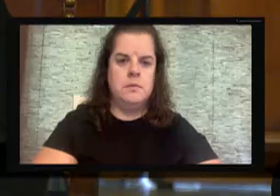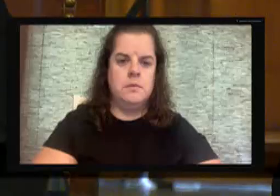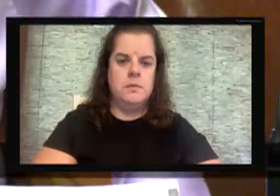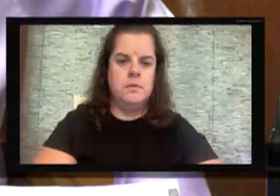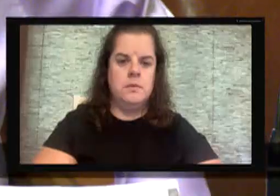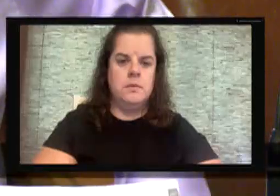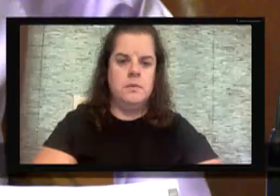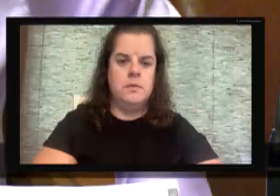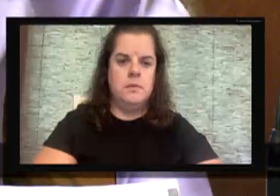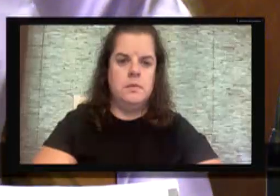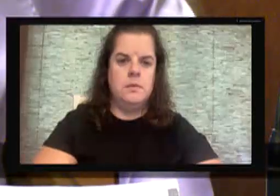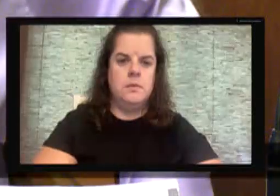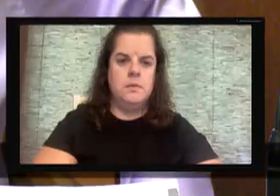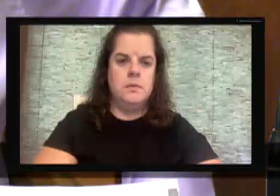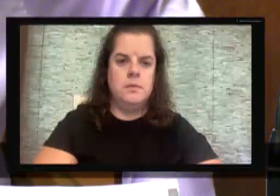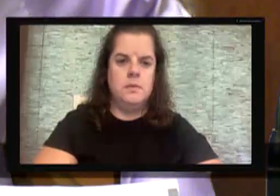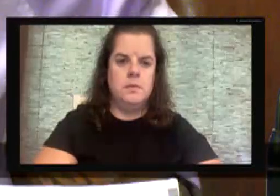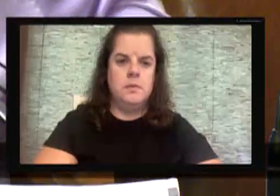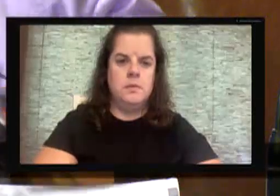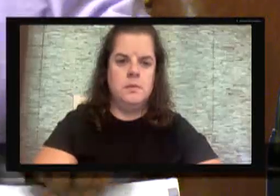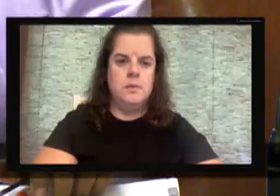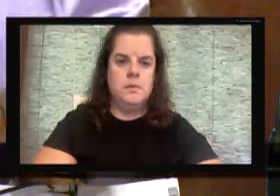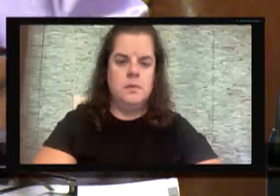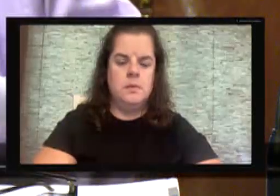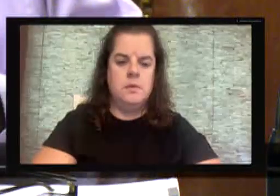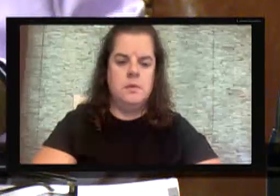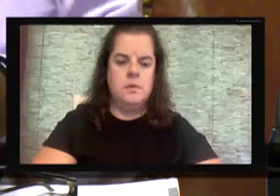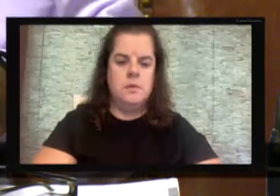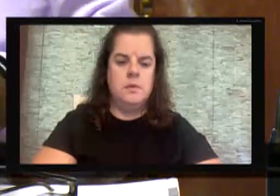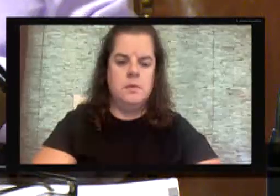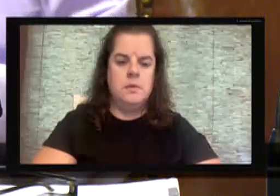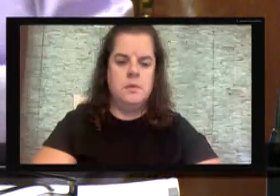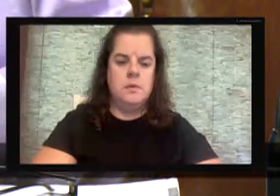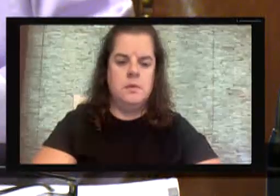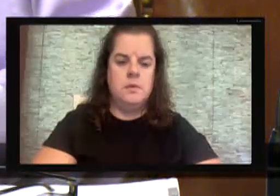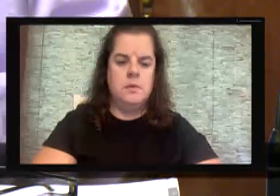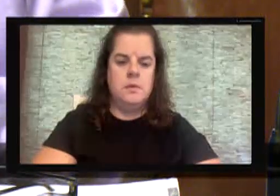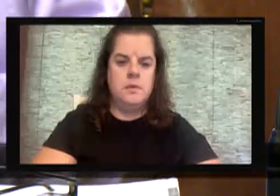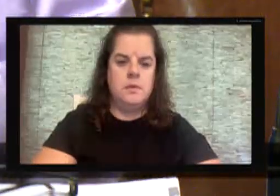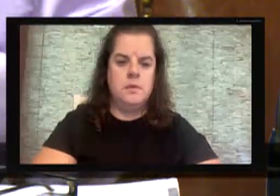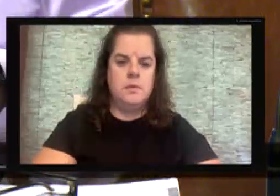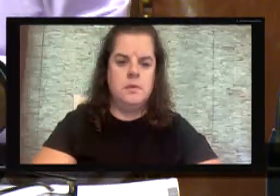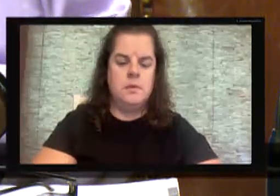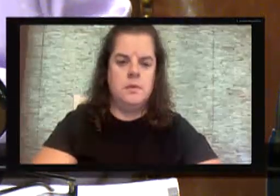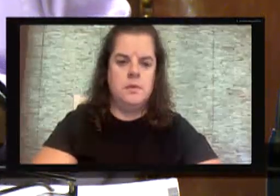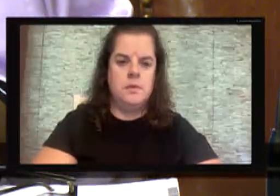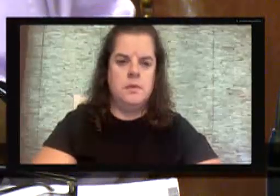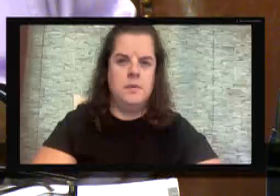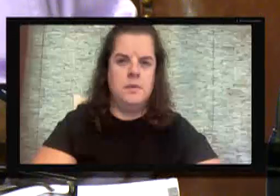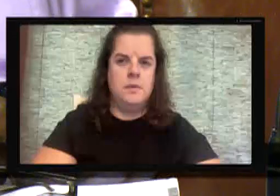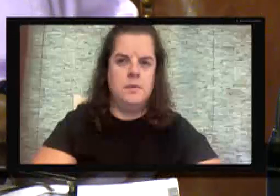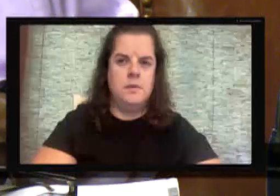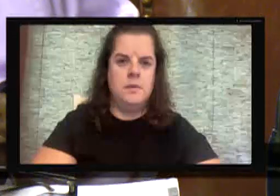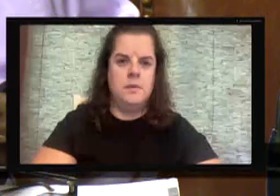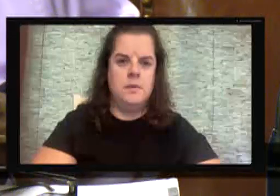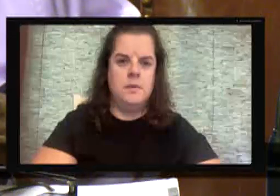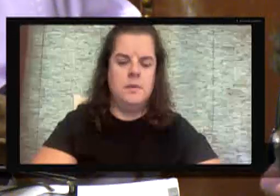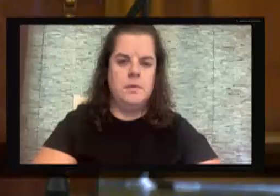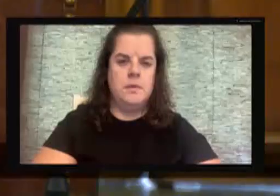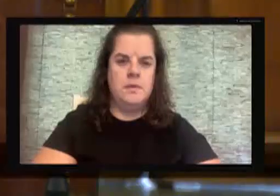So what happens is these are properties that are adjacent to City of Pittsburgh residents. This is not the side yard sale